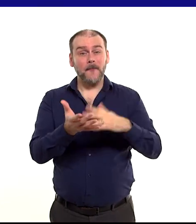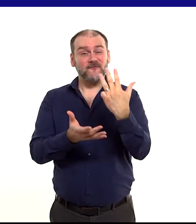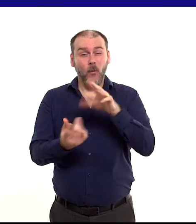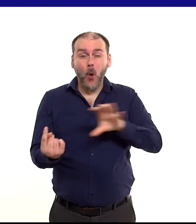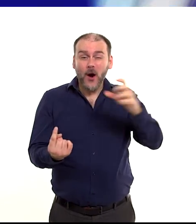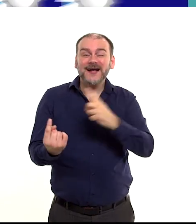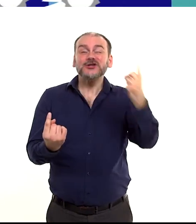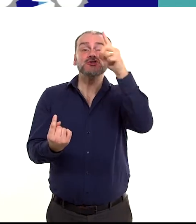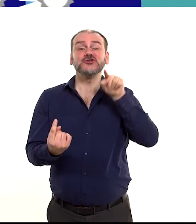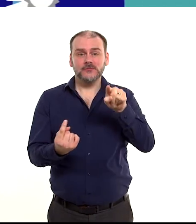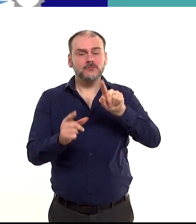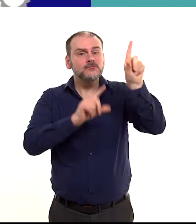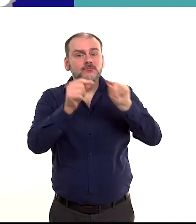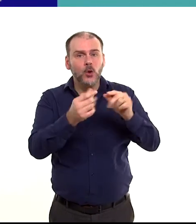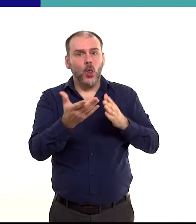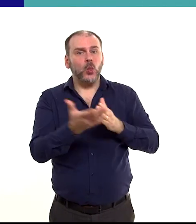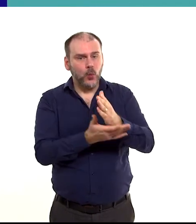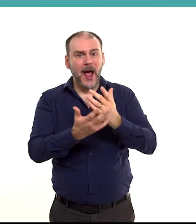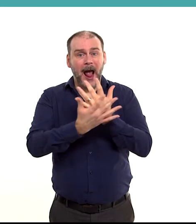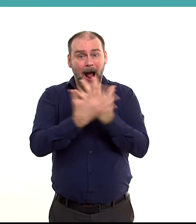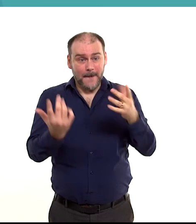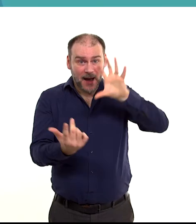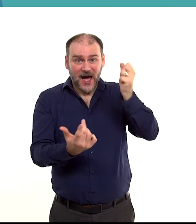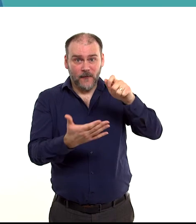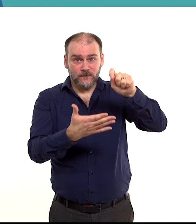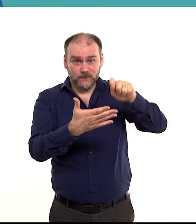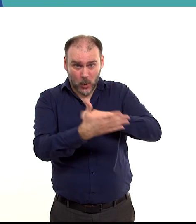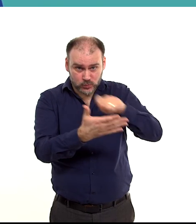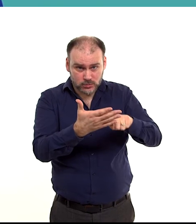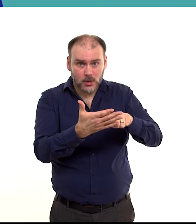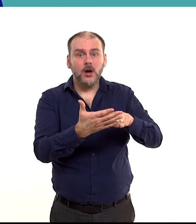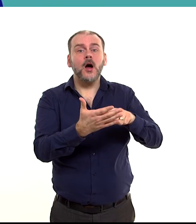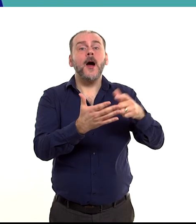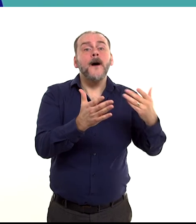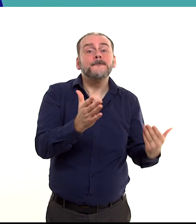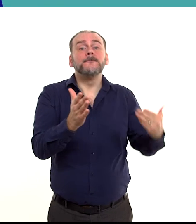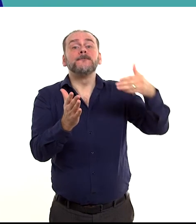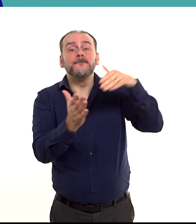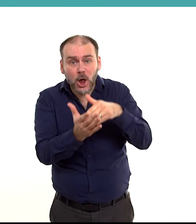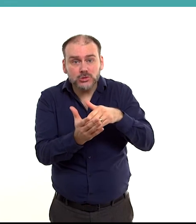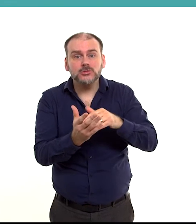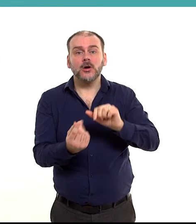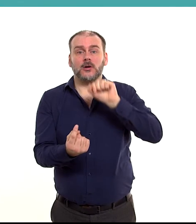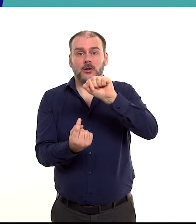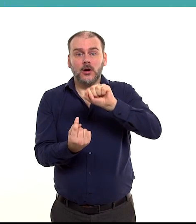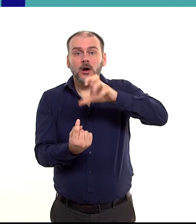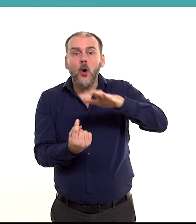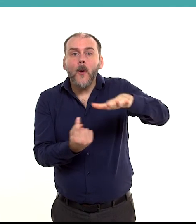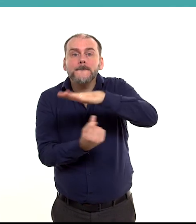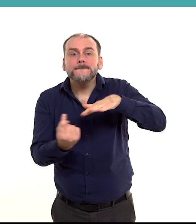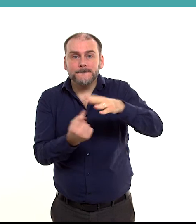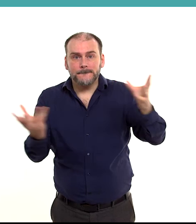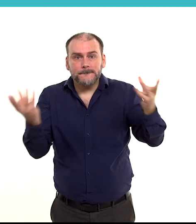the votes cast. And remember, these 60 Assembly members will be making laws and decisions in Wales for the next